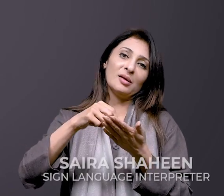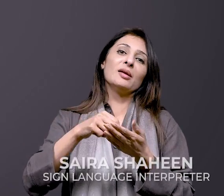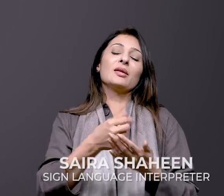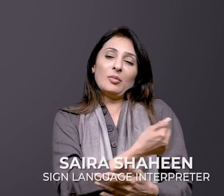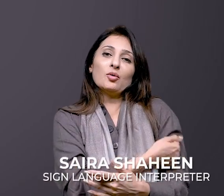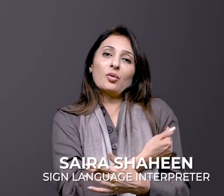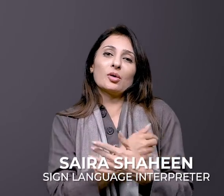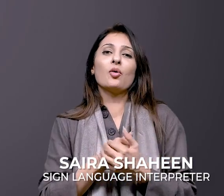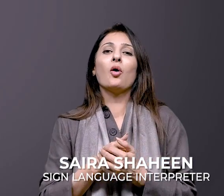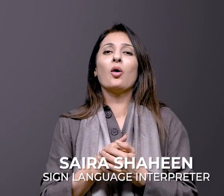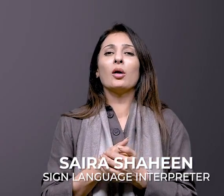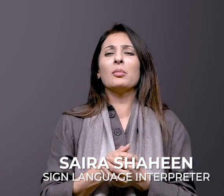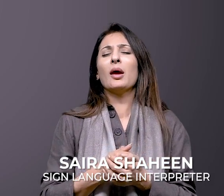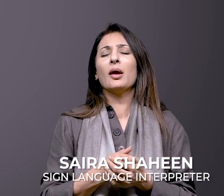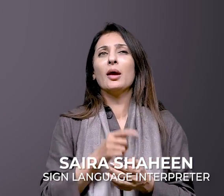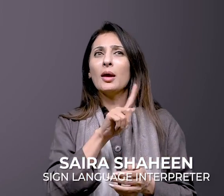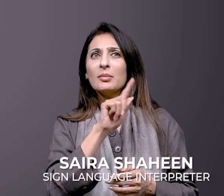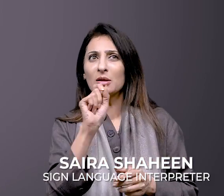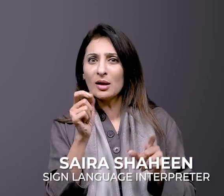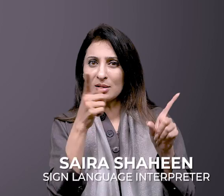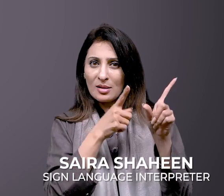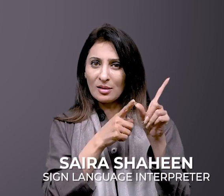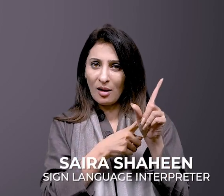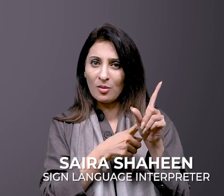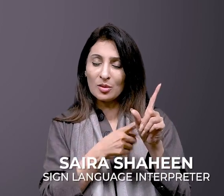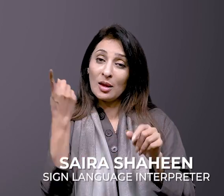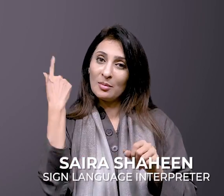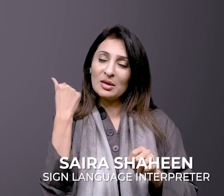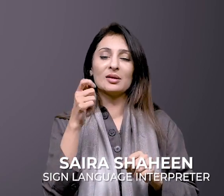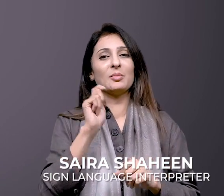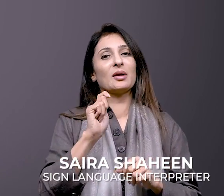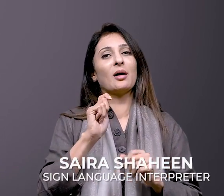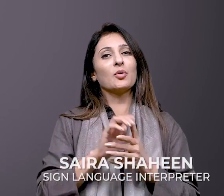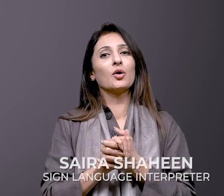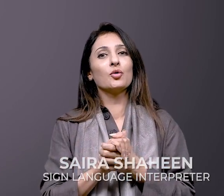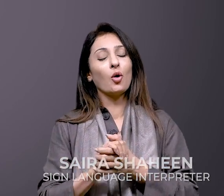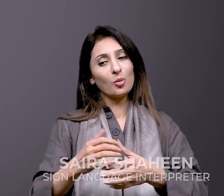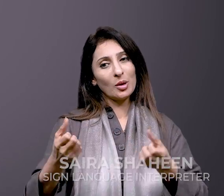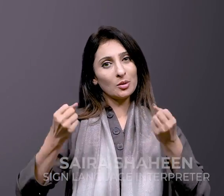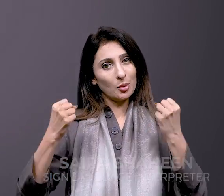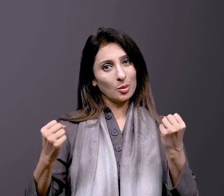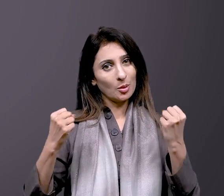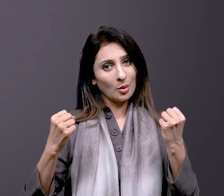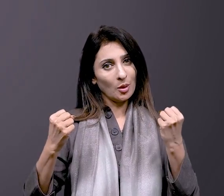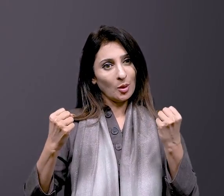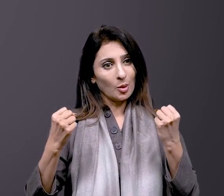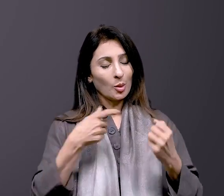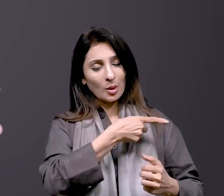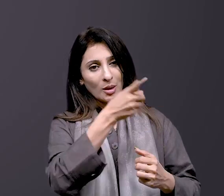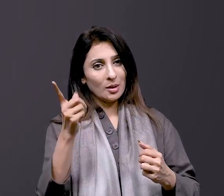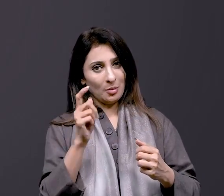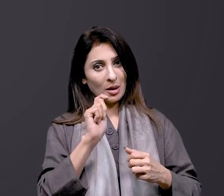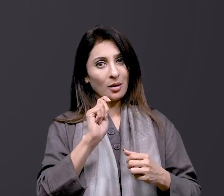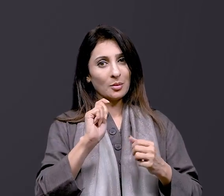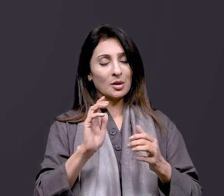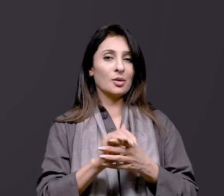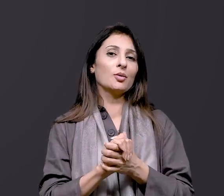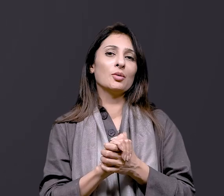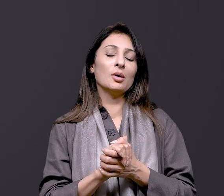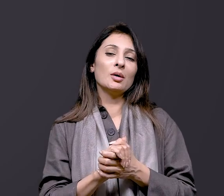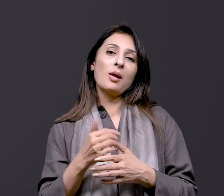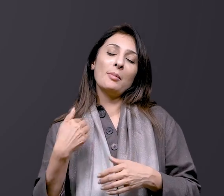practicing for over a decade now with individuals, with groups, the youth, and people from all age